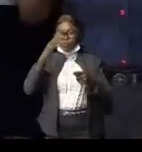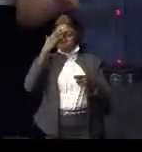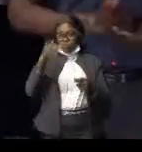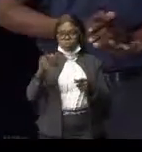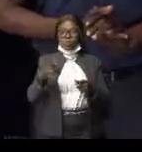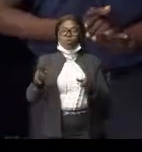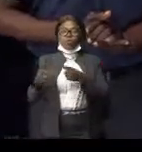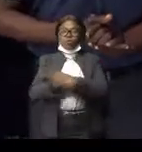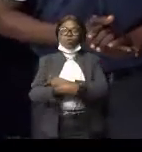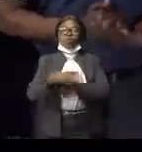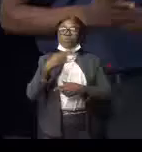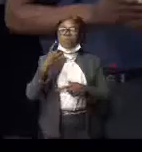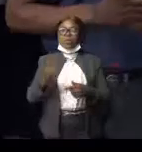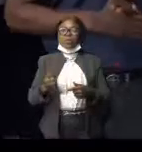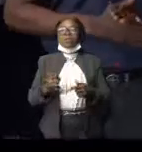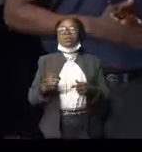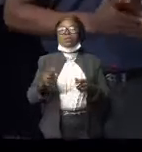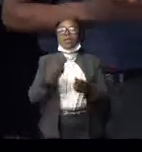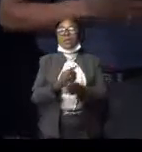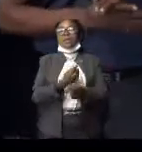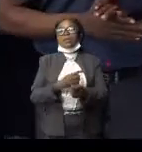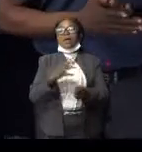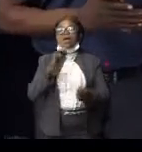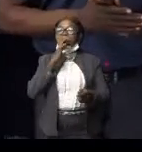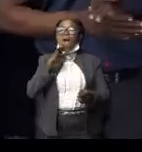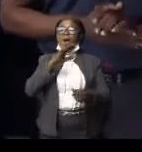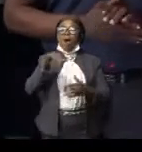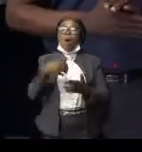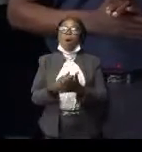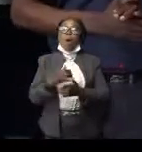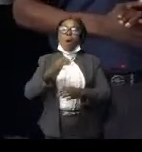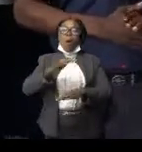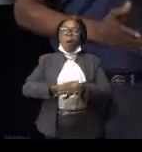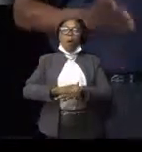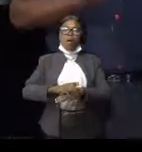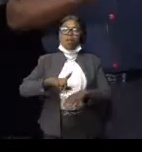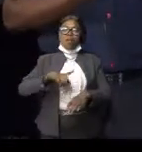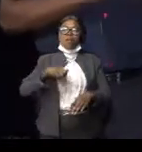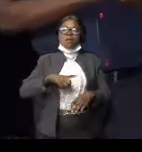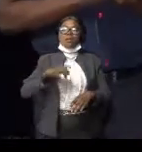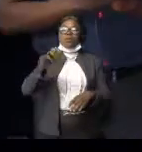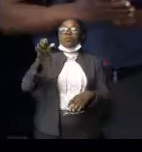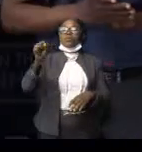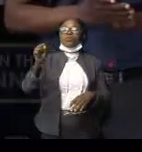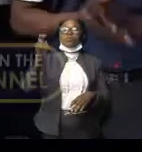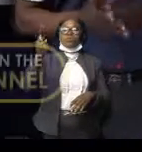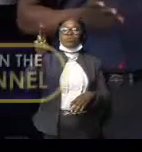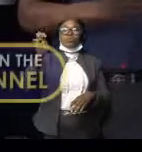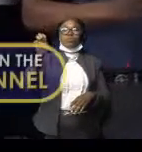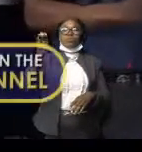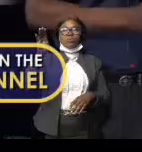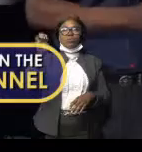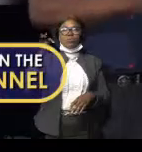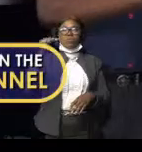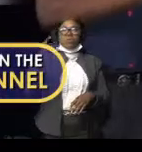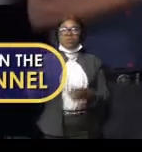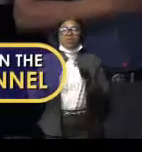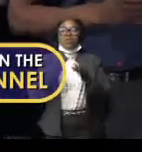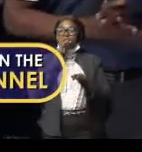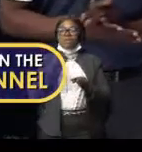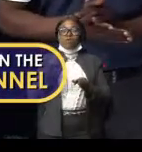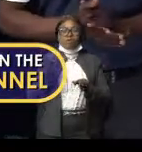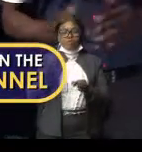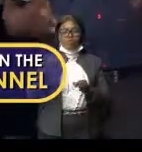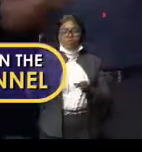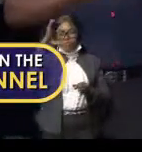Uncle Popo. Today's lessons and previous lessons are on LASUBEB YouTube channel for you to watch in case you miss any